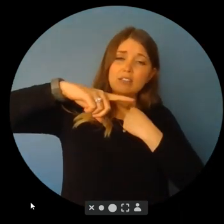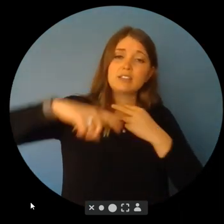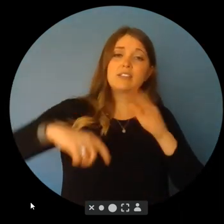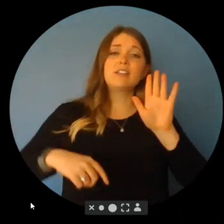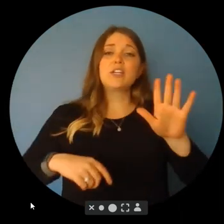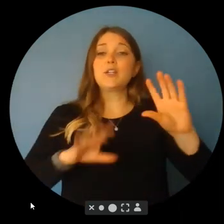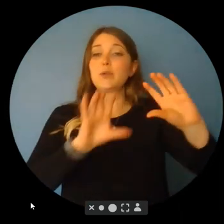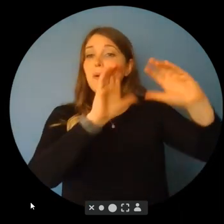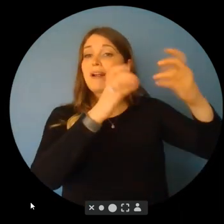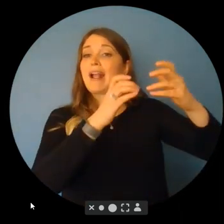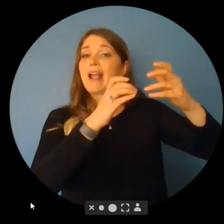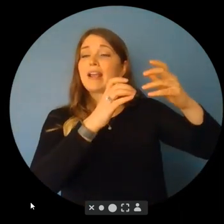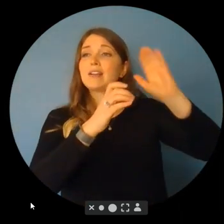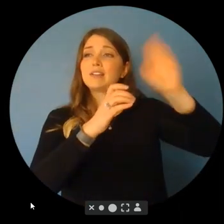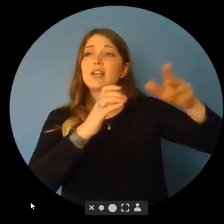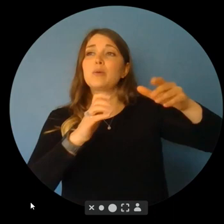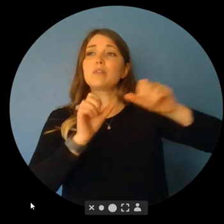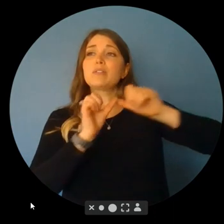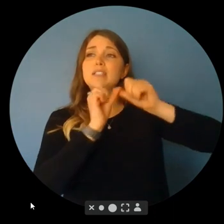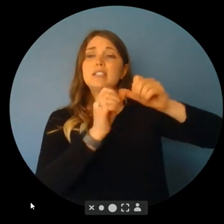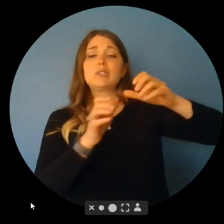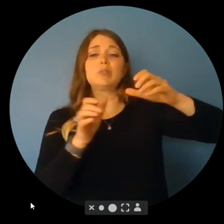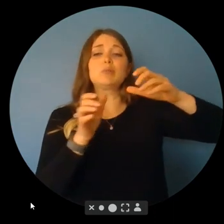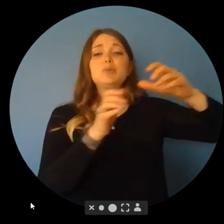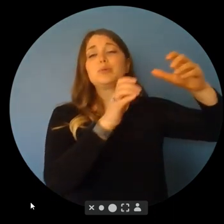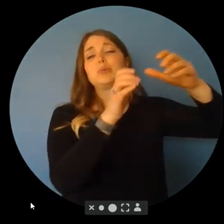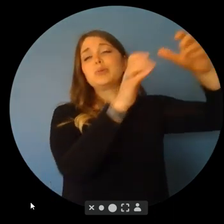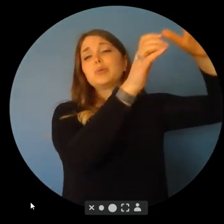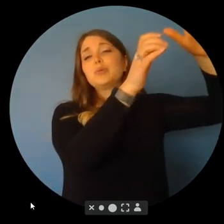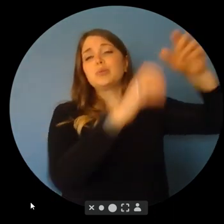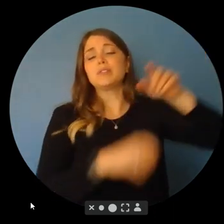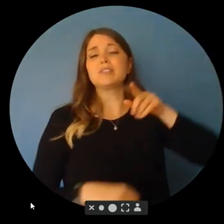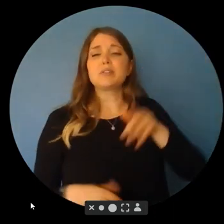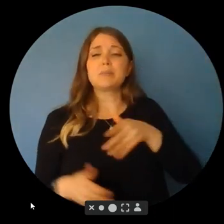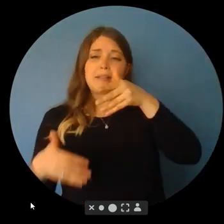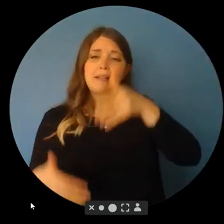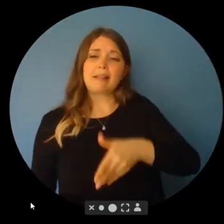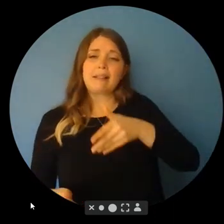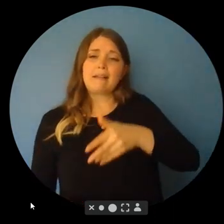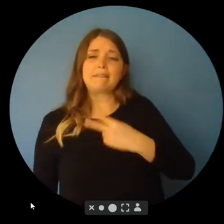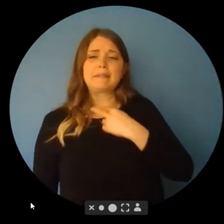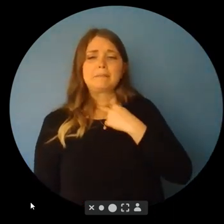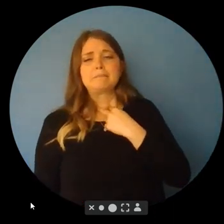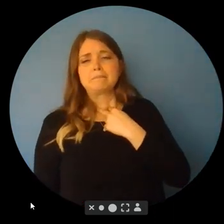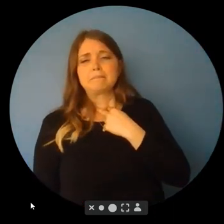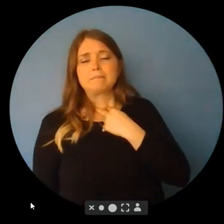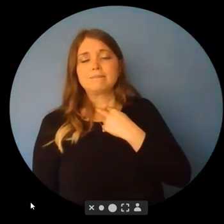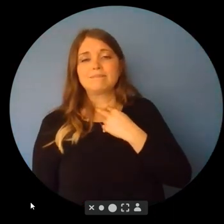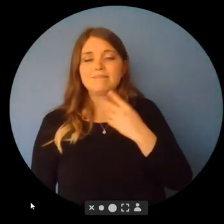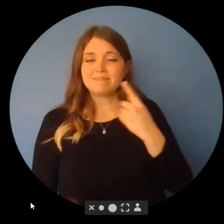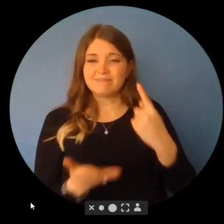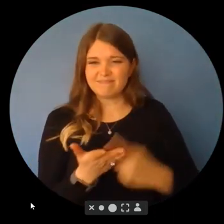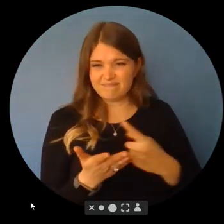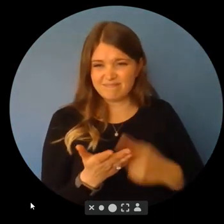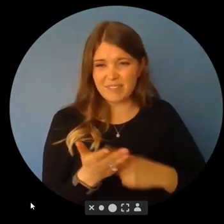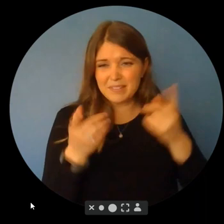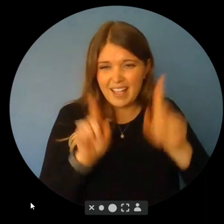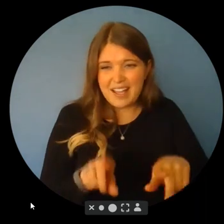on, and you'll be left in a lurch. Sometimes that happens, doesn't it?